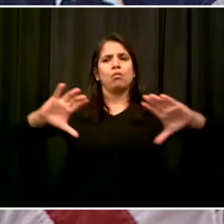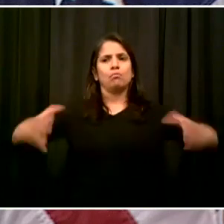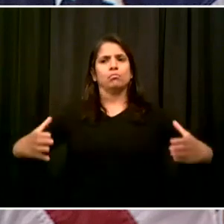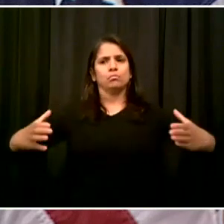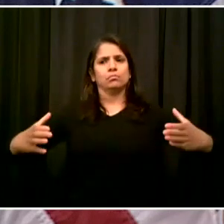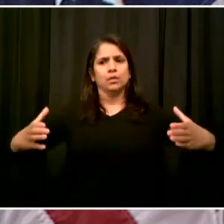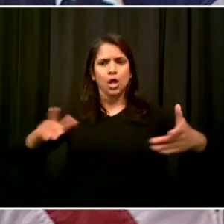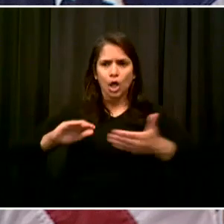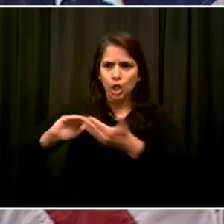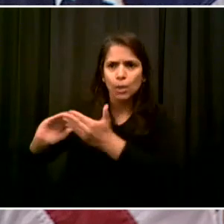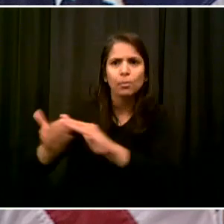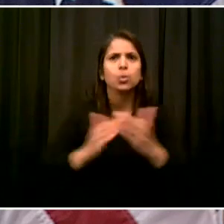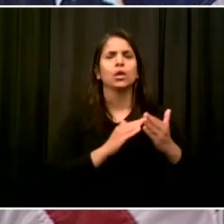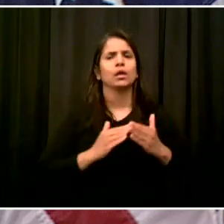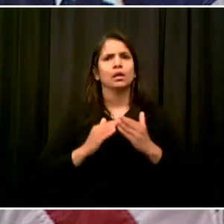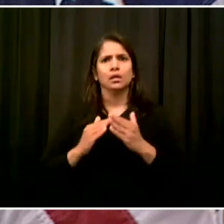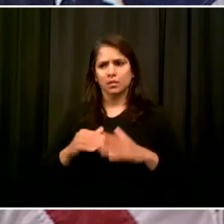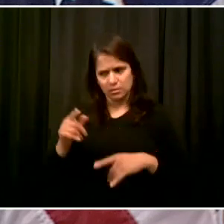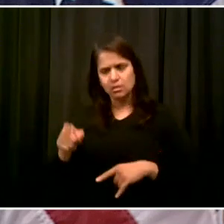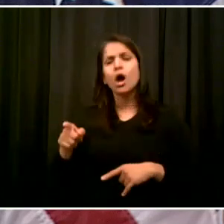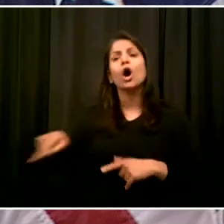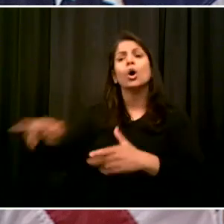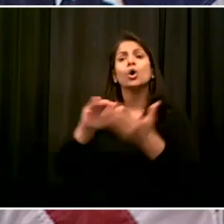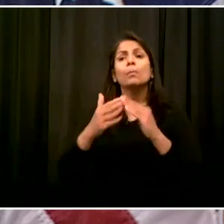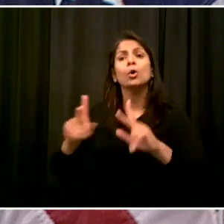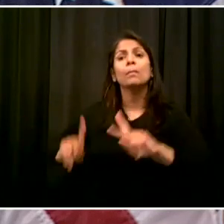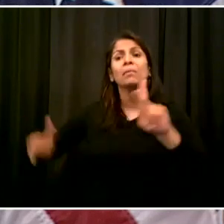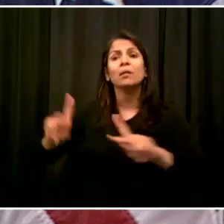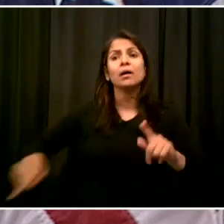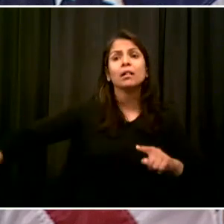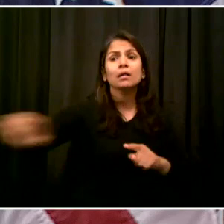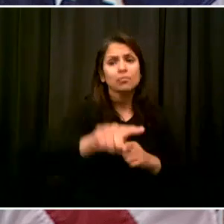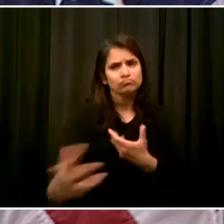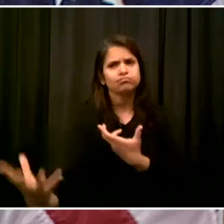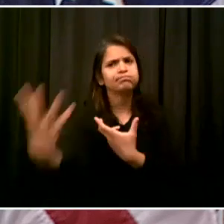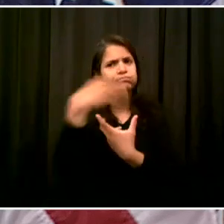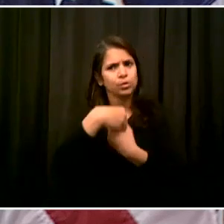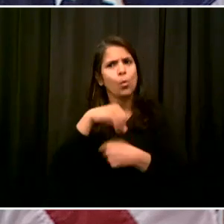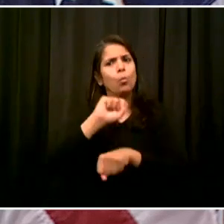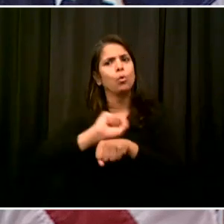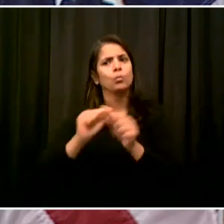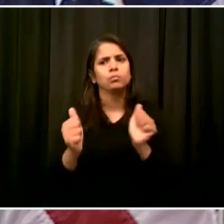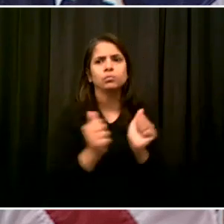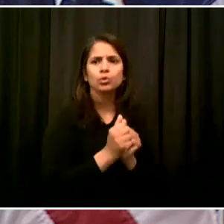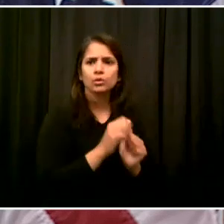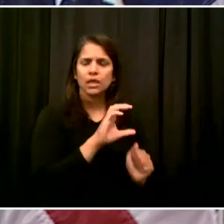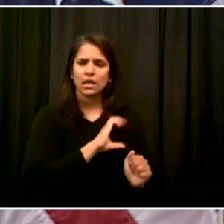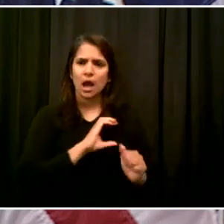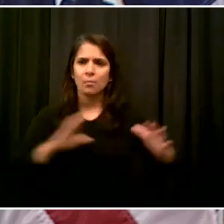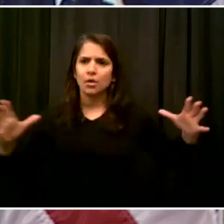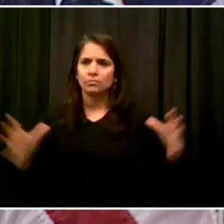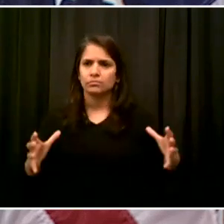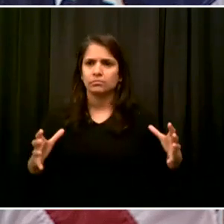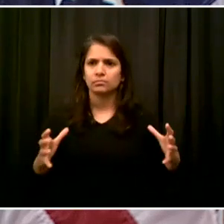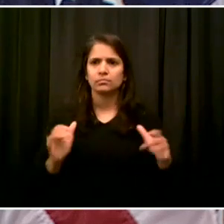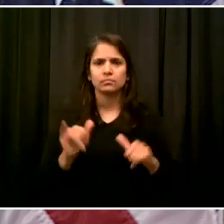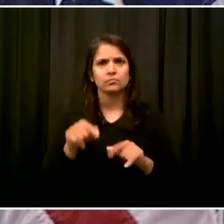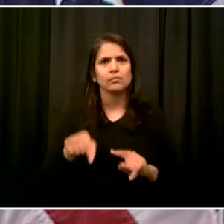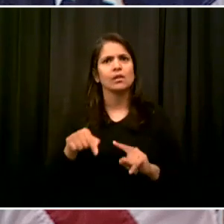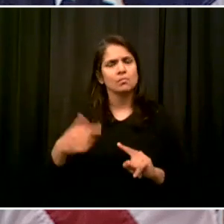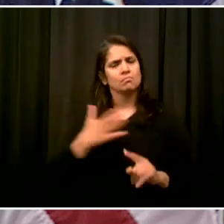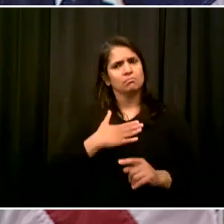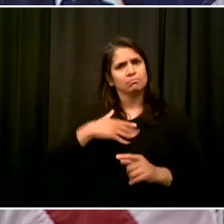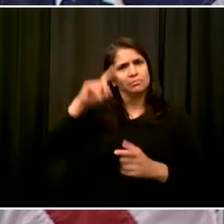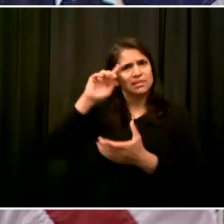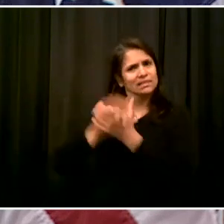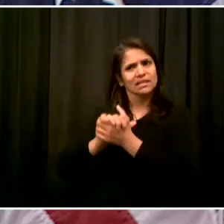is the philosophy we're working on. It is block associations, it's everyday people,